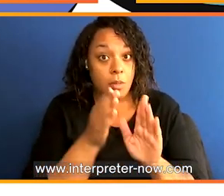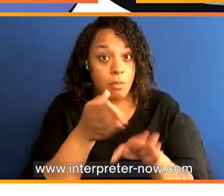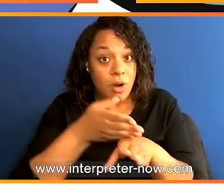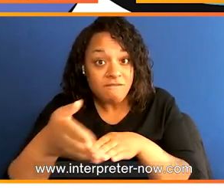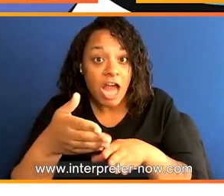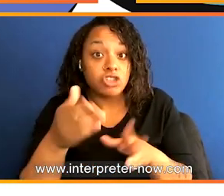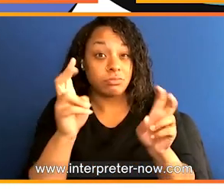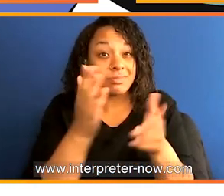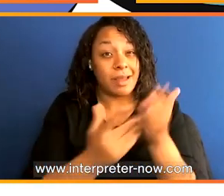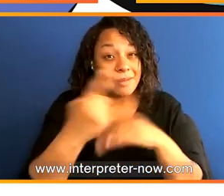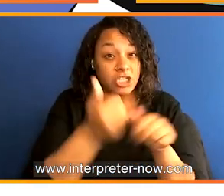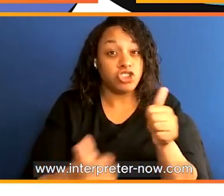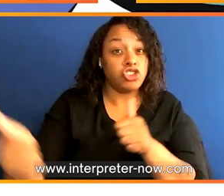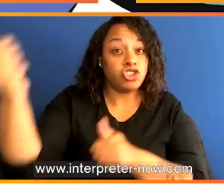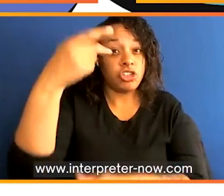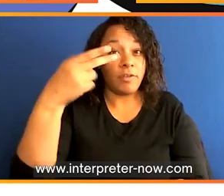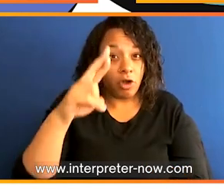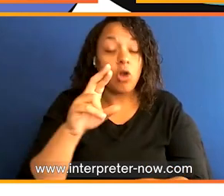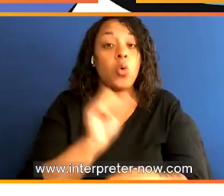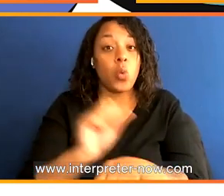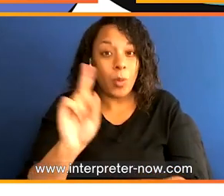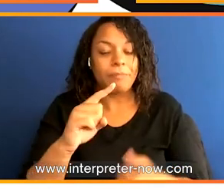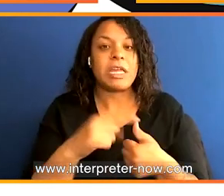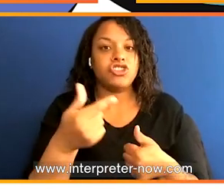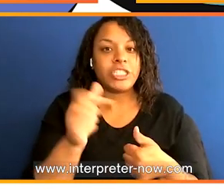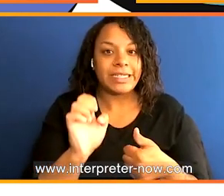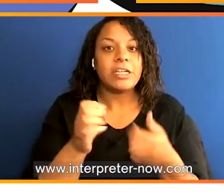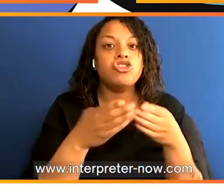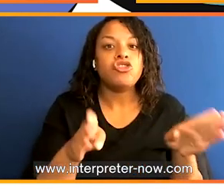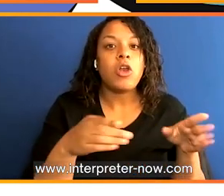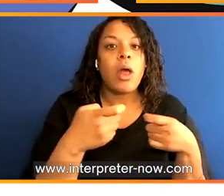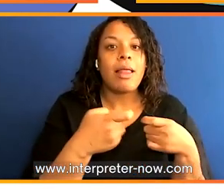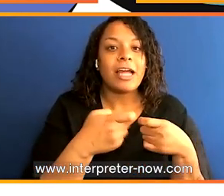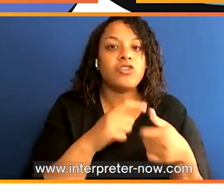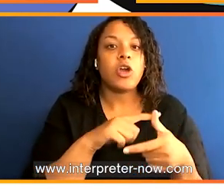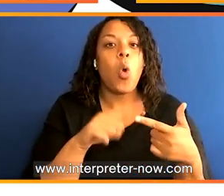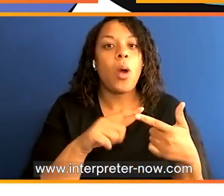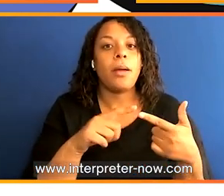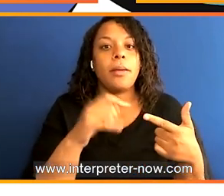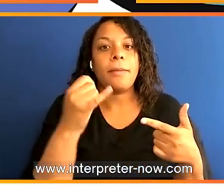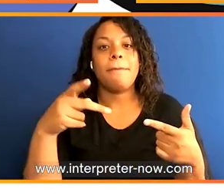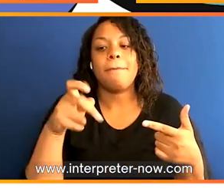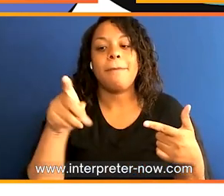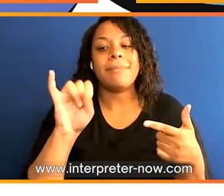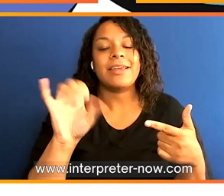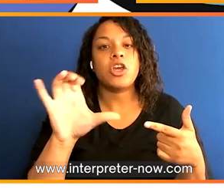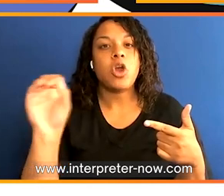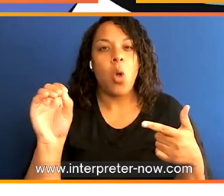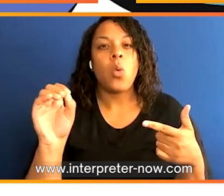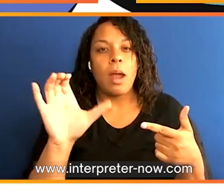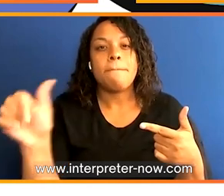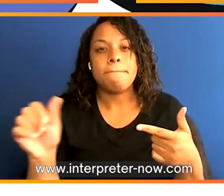HR officer, you're either going to work at General Electric, GE, or at one of the PepsiCo companies. And so I ended